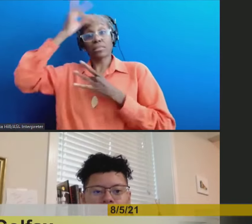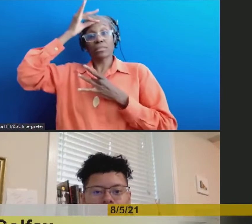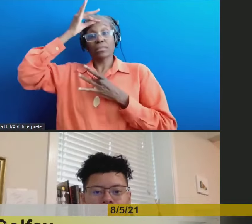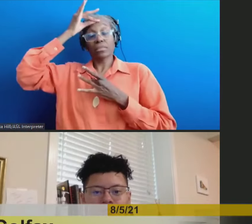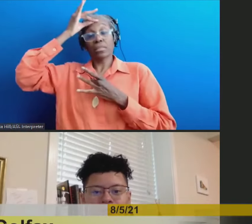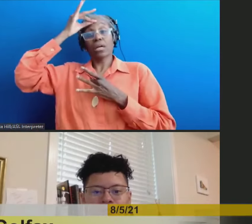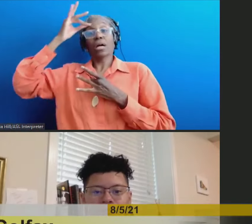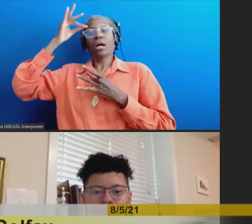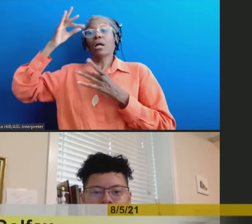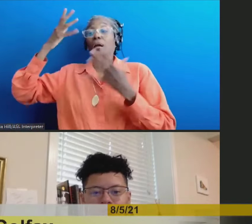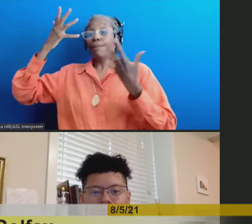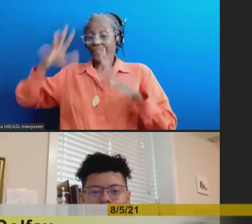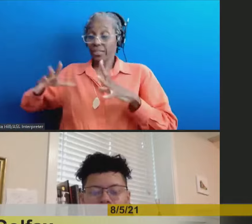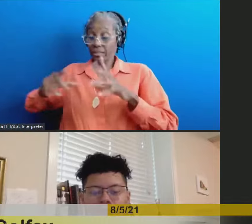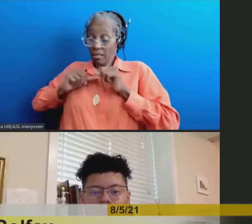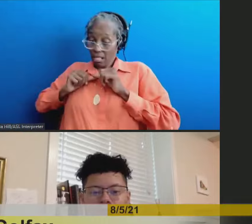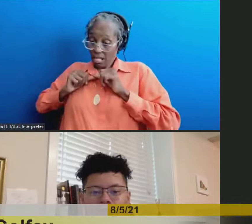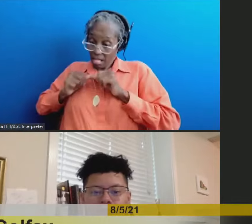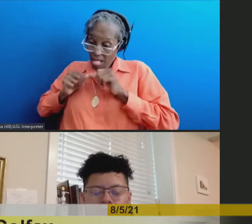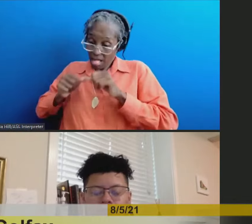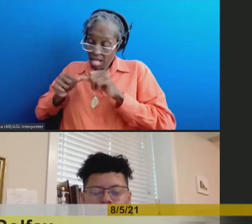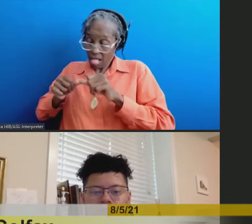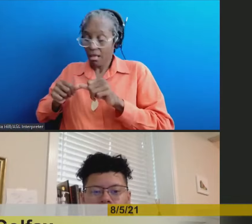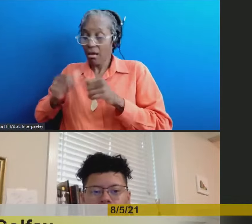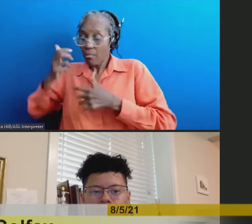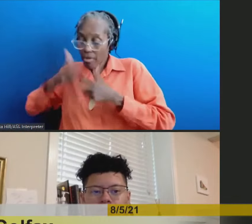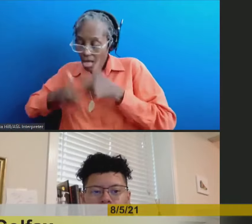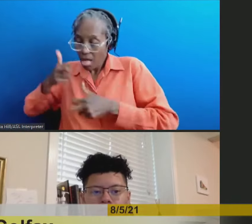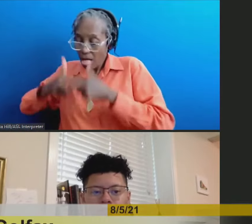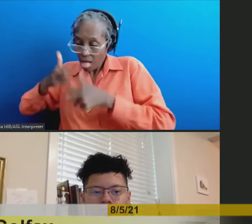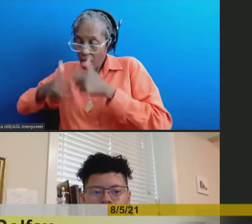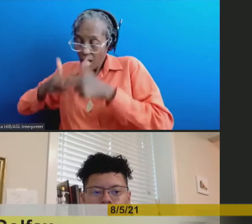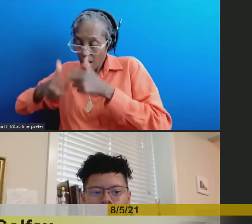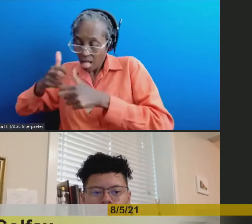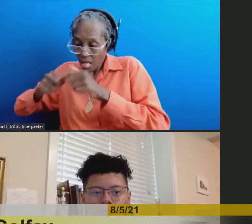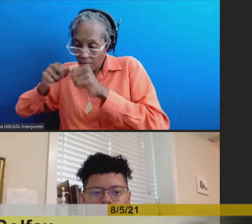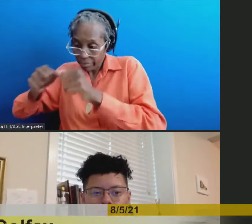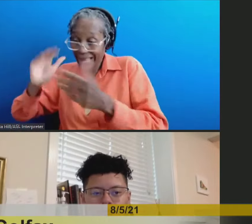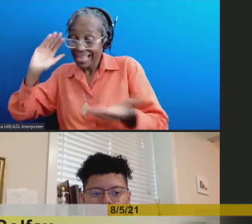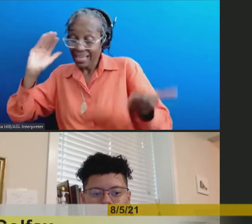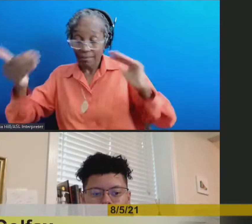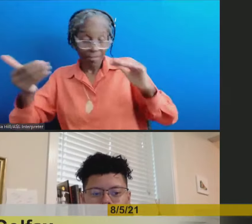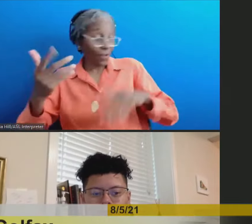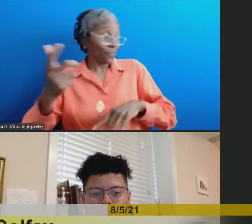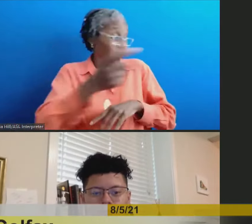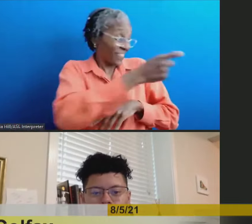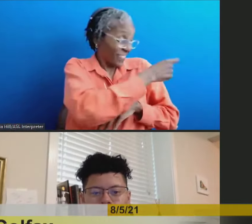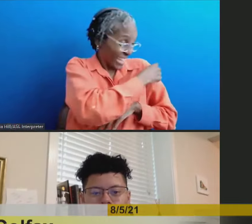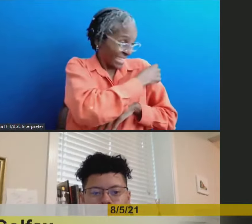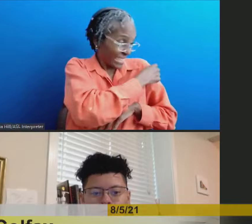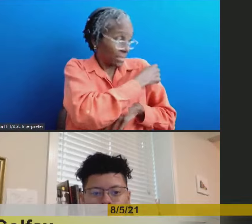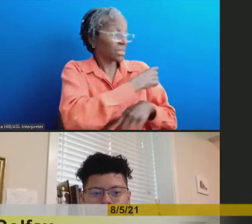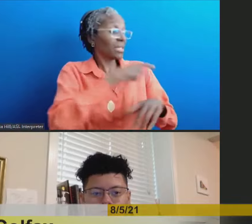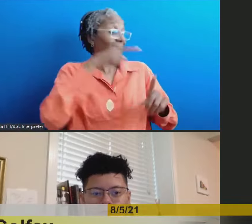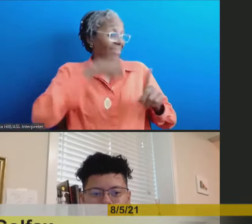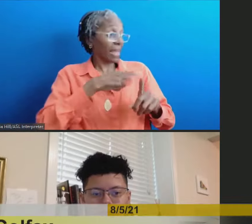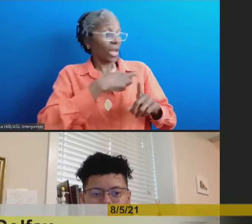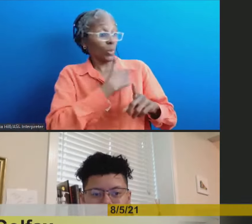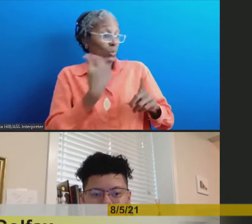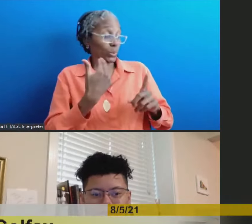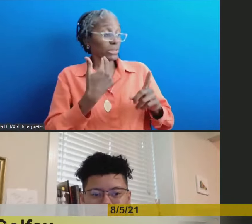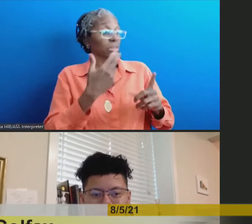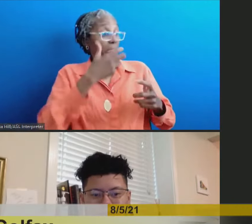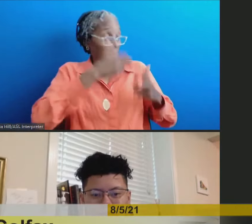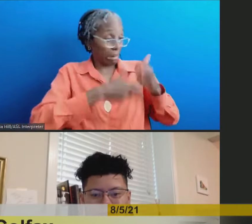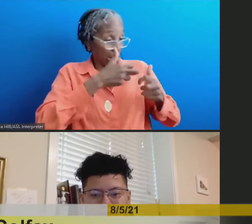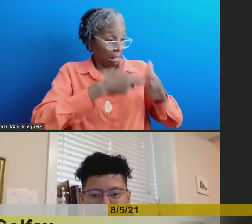far outweigh the risk, the theoretical risk of any side effects from these vaccines. So just to emphasize